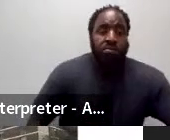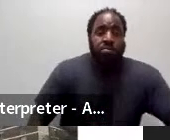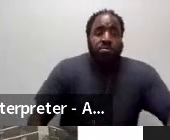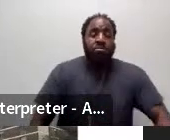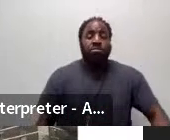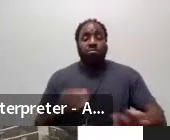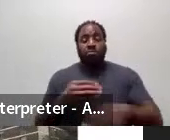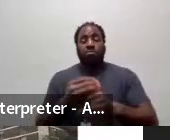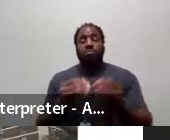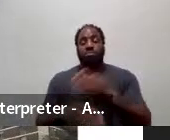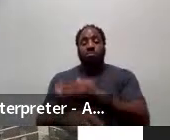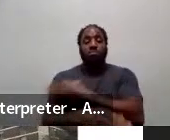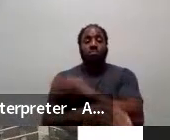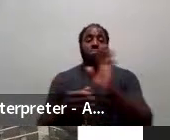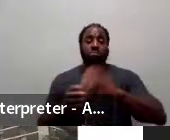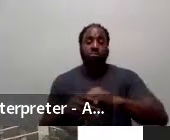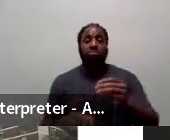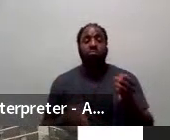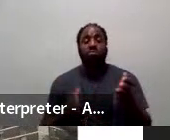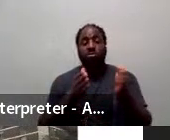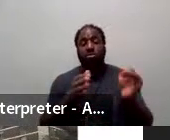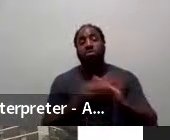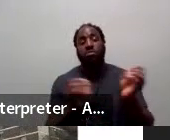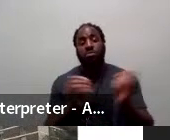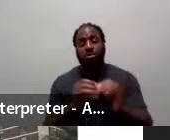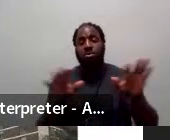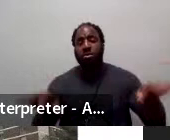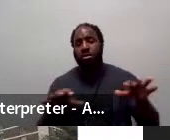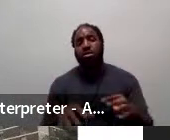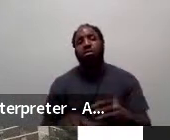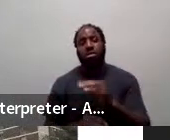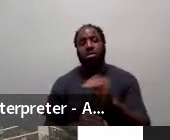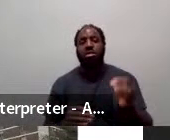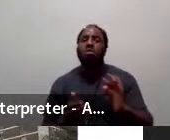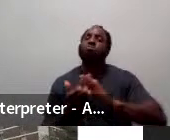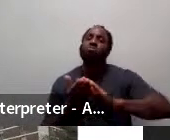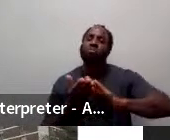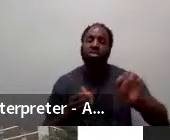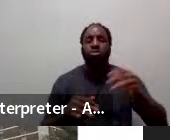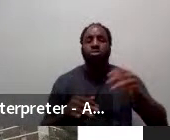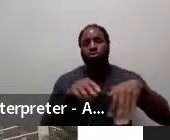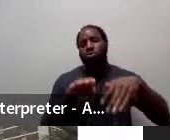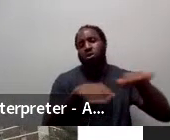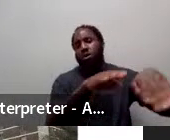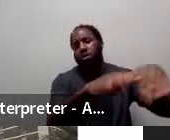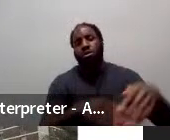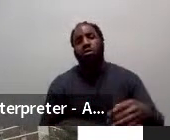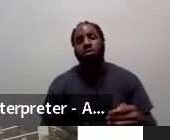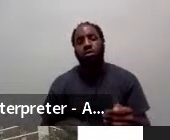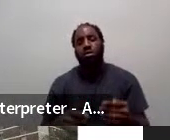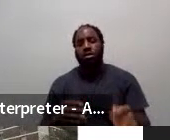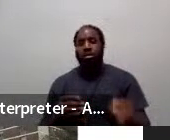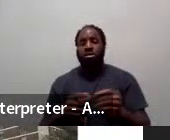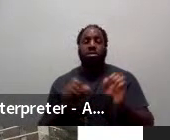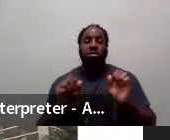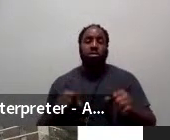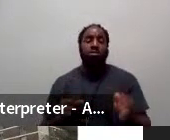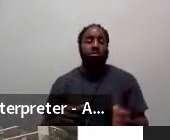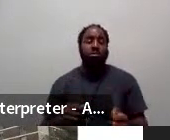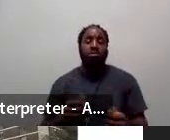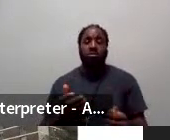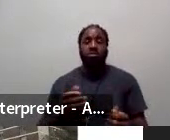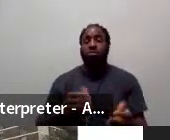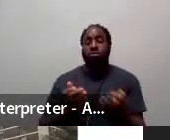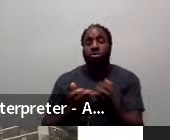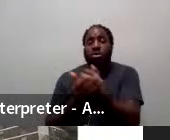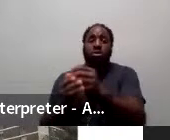Additional improvements include streets that are more active and pleasant to walk along, to be accomplished via a much needed pedestrian improvements to